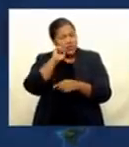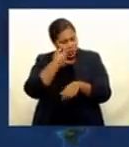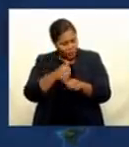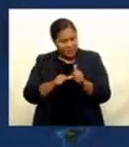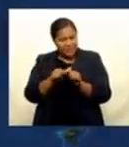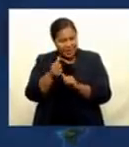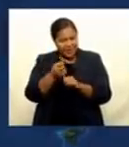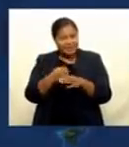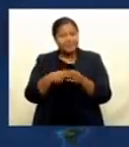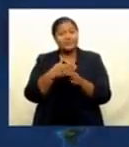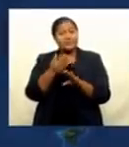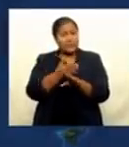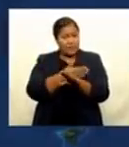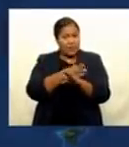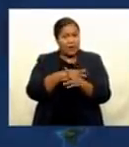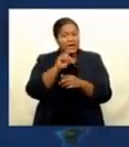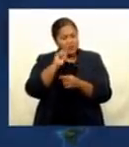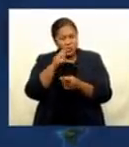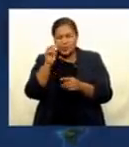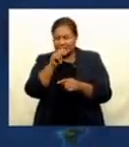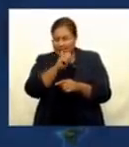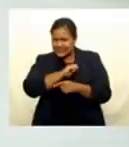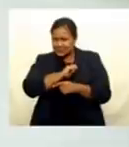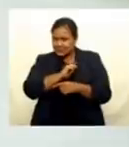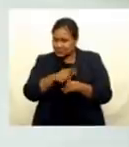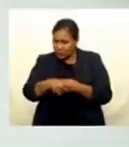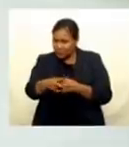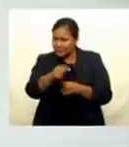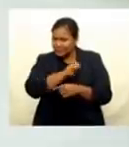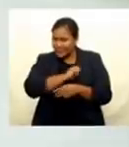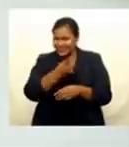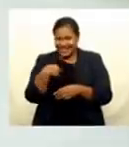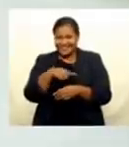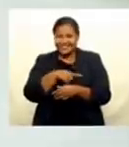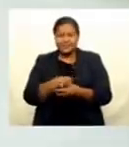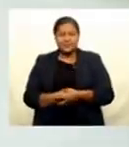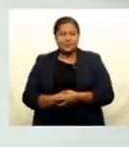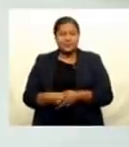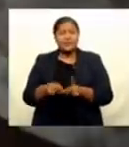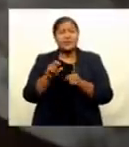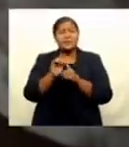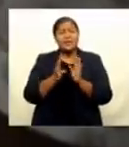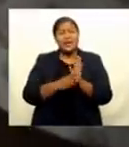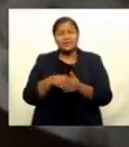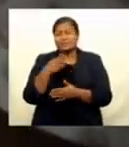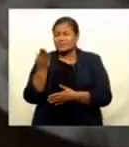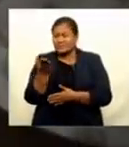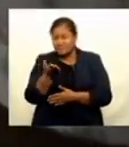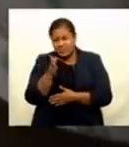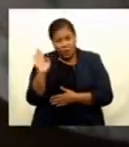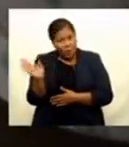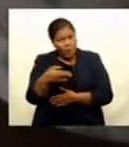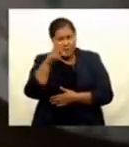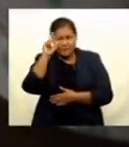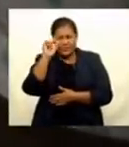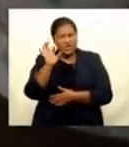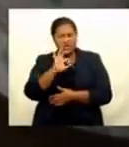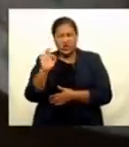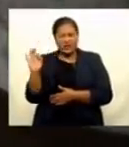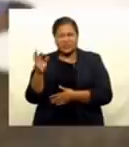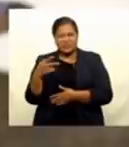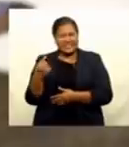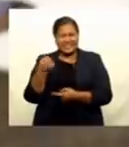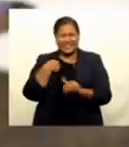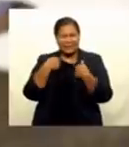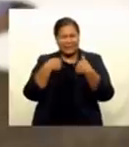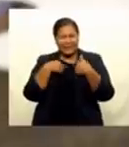in us will be rewarded. Keep trusting in us. The Prime Minister is urging Fijians not to be tempted by pretenders